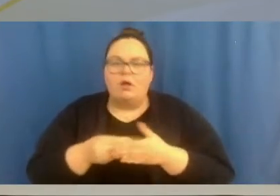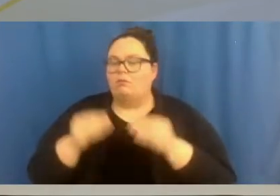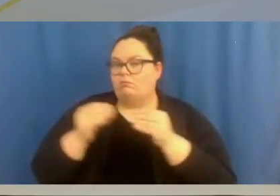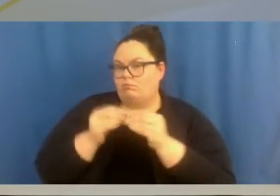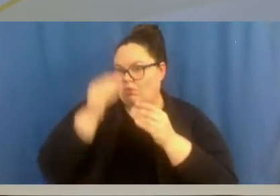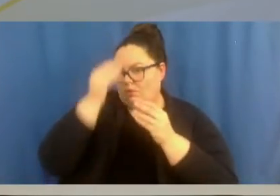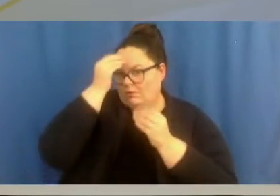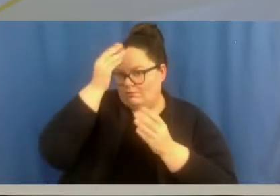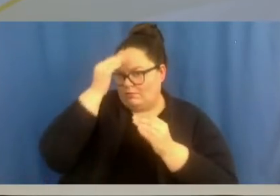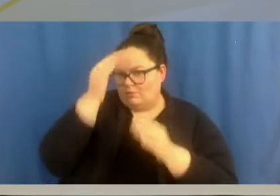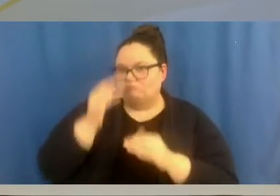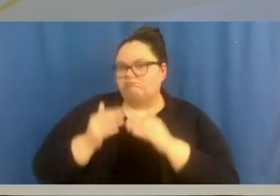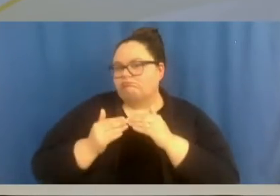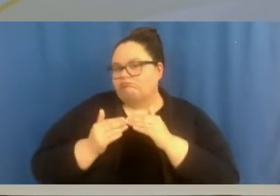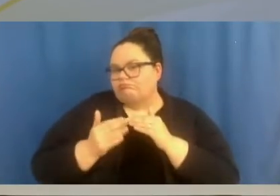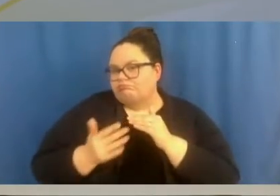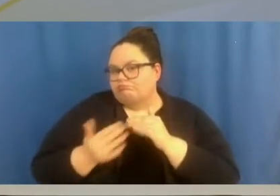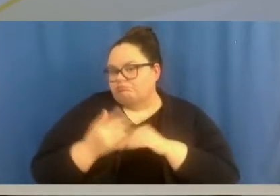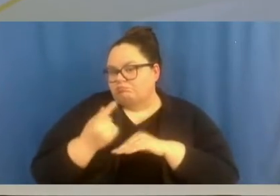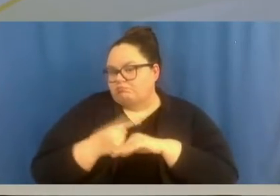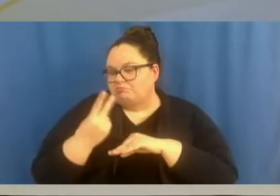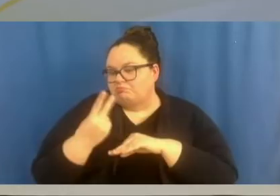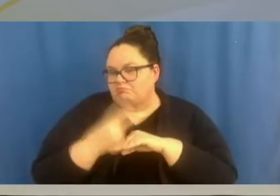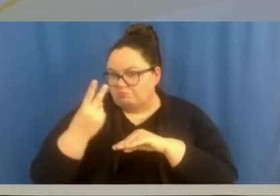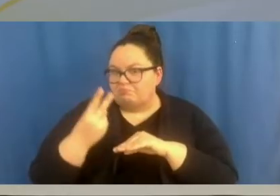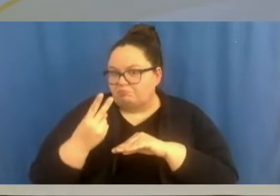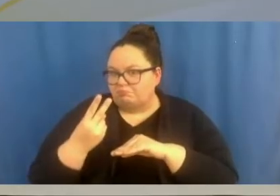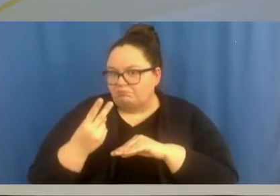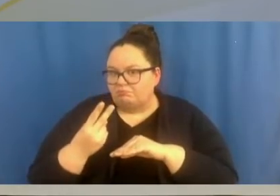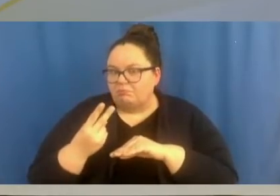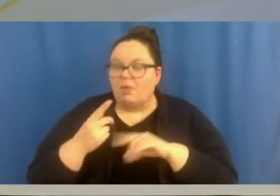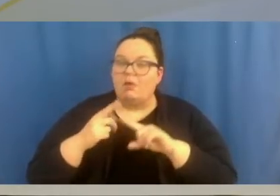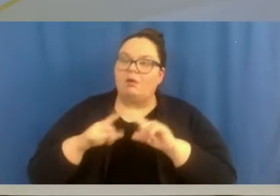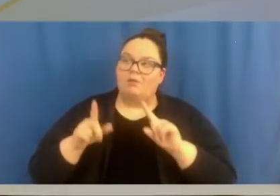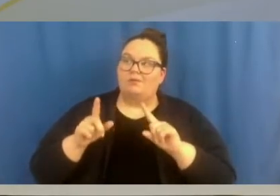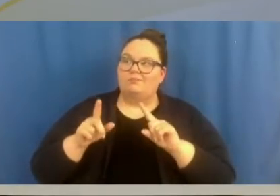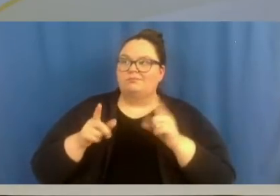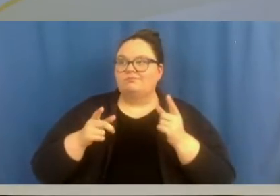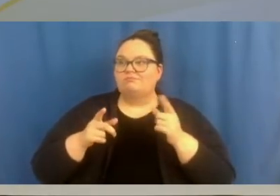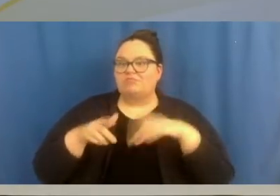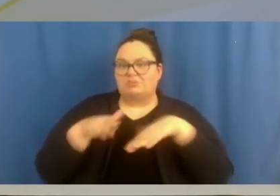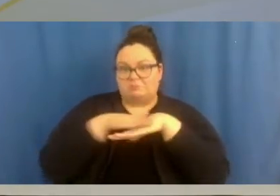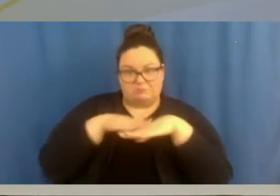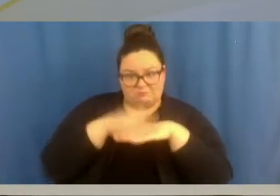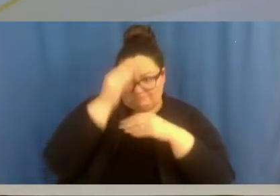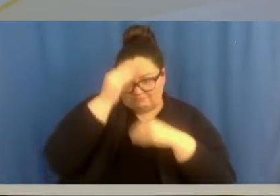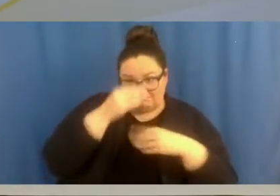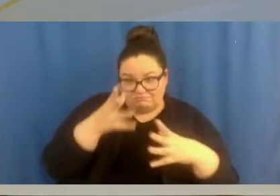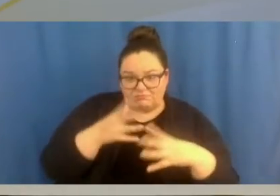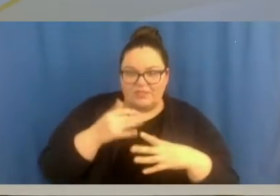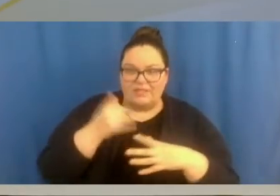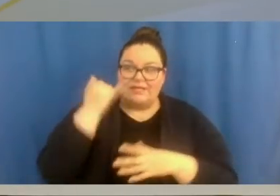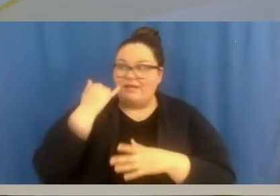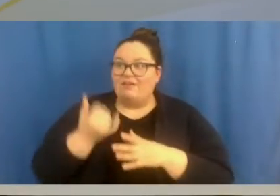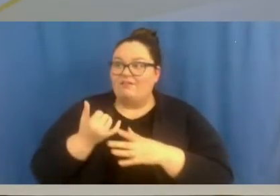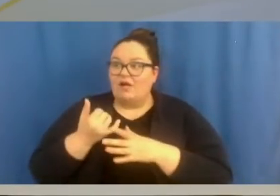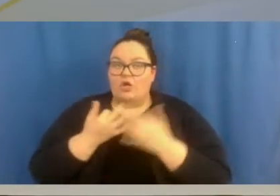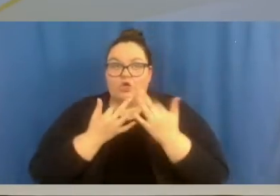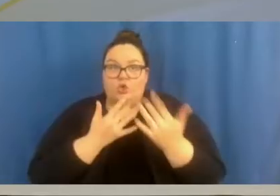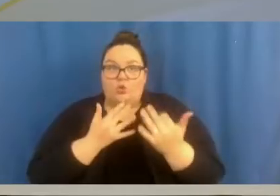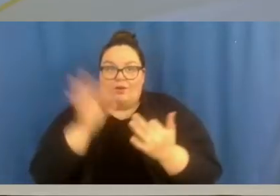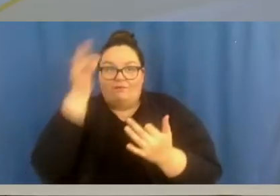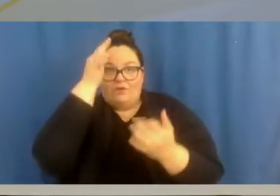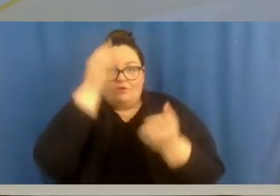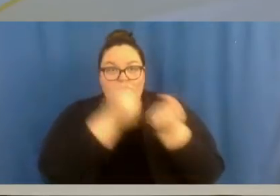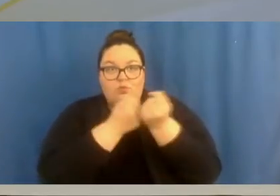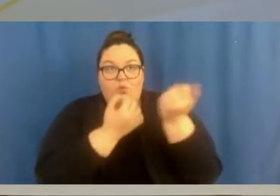Wayne, in the next day or two on that. But basically, anything that's fallen under a gap of the federal support. So if